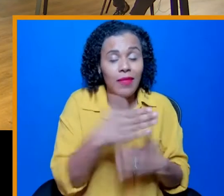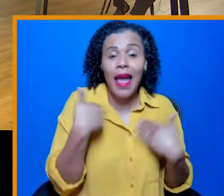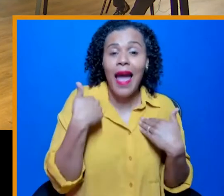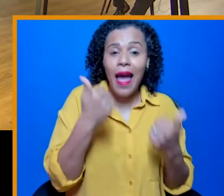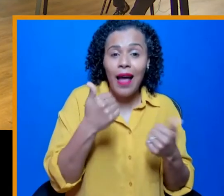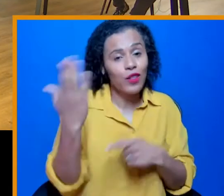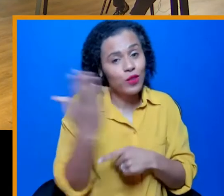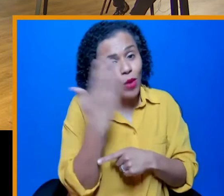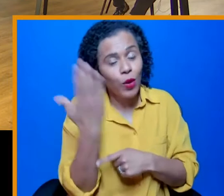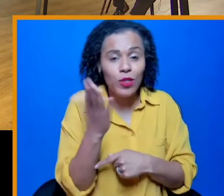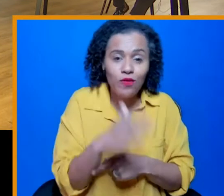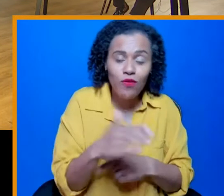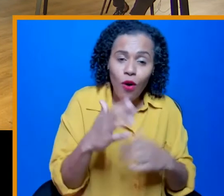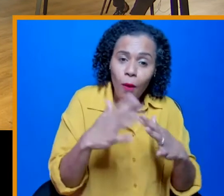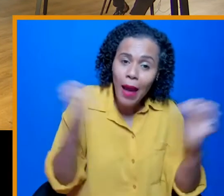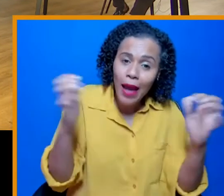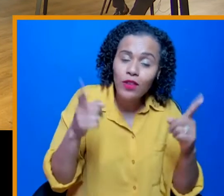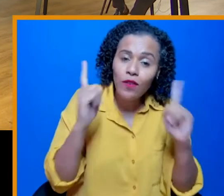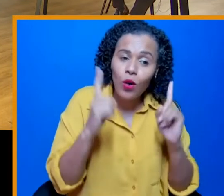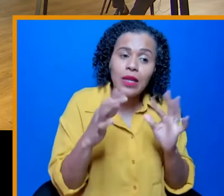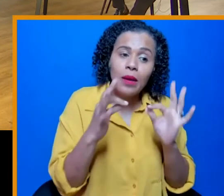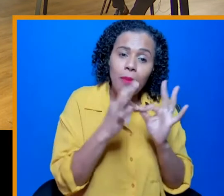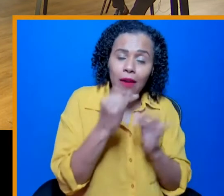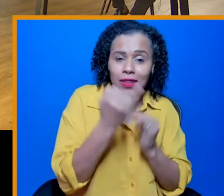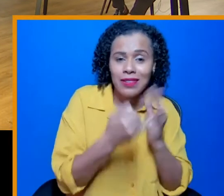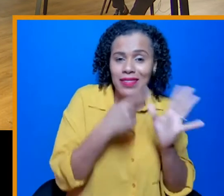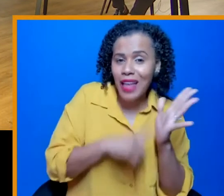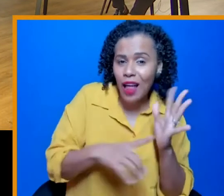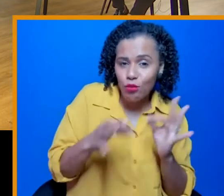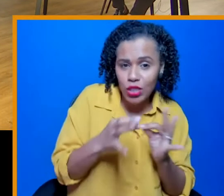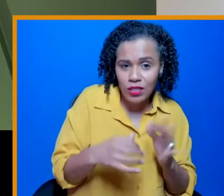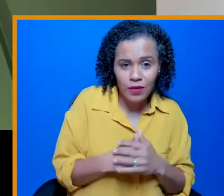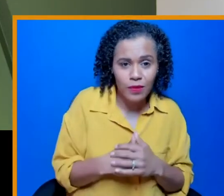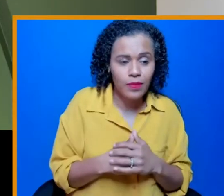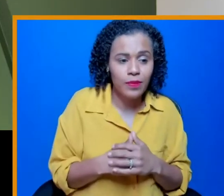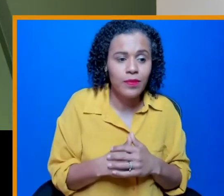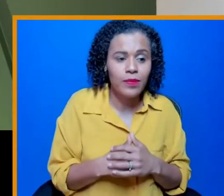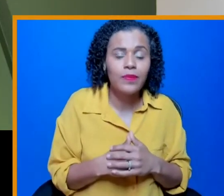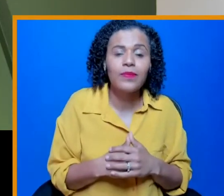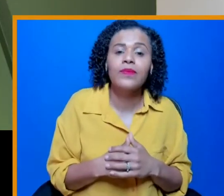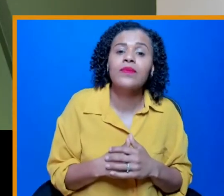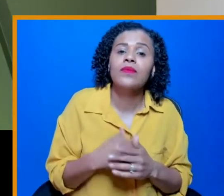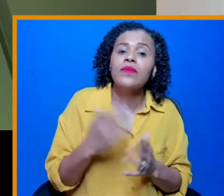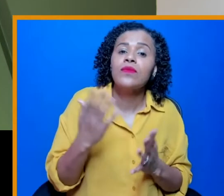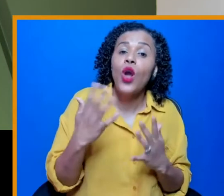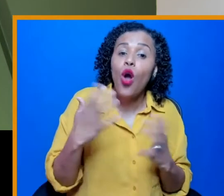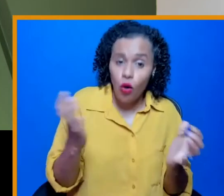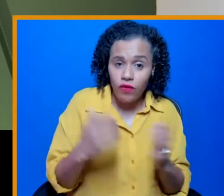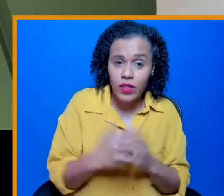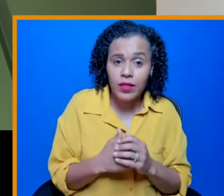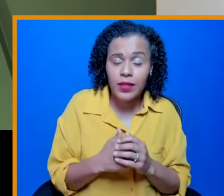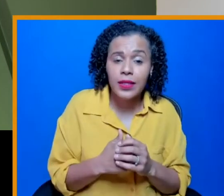Lords, Baroness Sal Brinton. Sal. Conference. This is a wide-ranging and important motion,